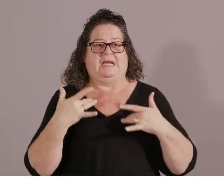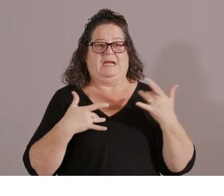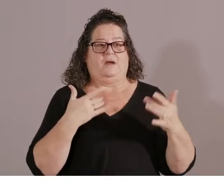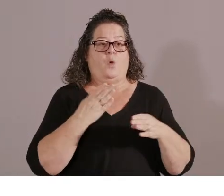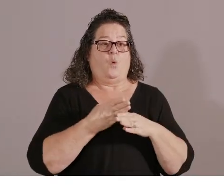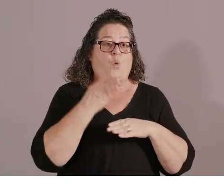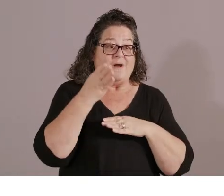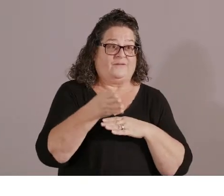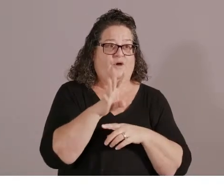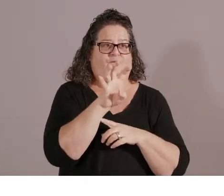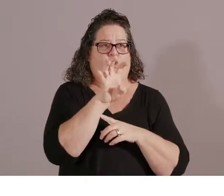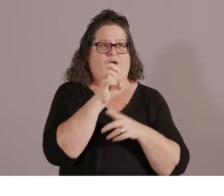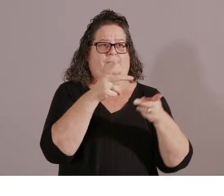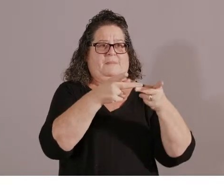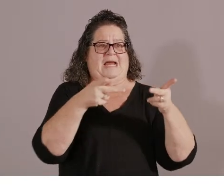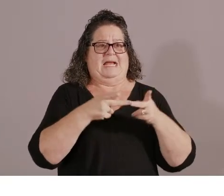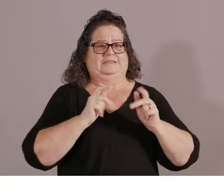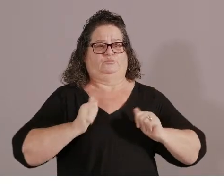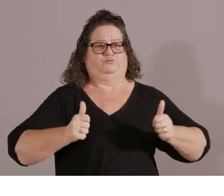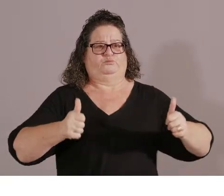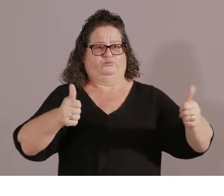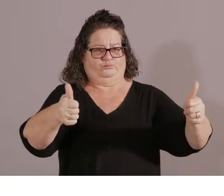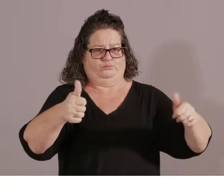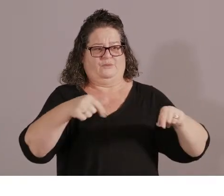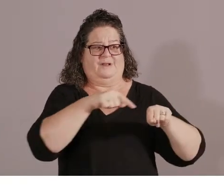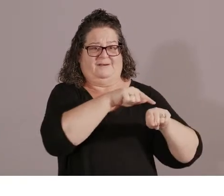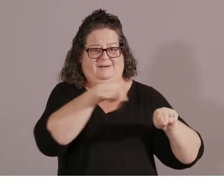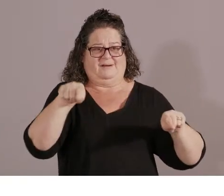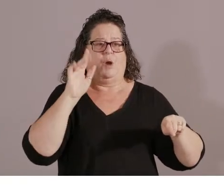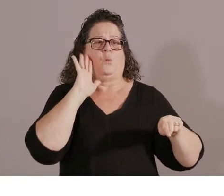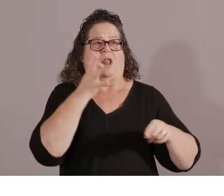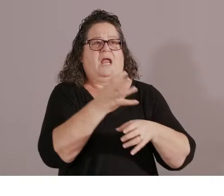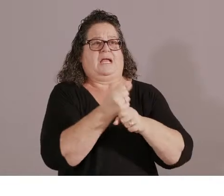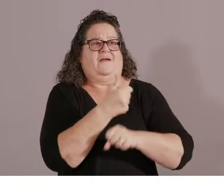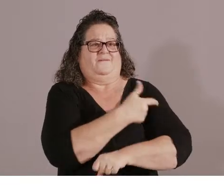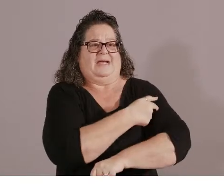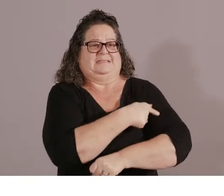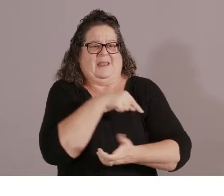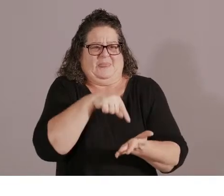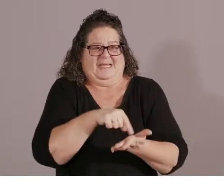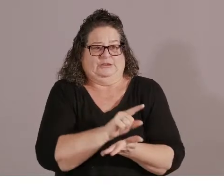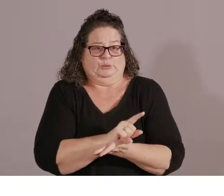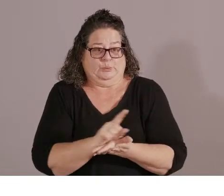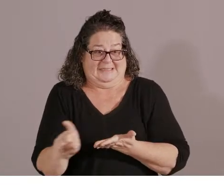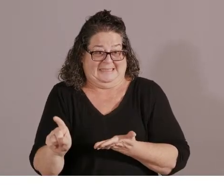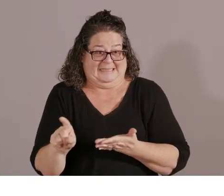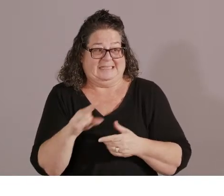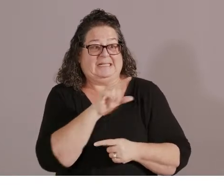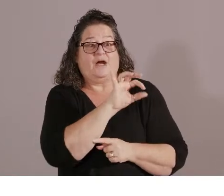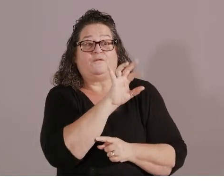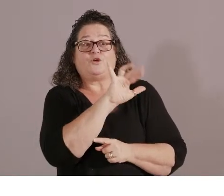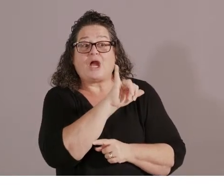sites that will receive vaccine this week. That includes Fry's, Safeway, and Albertsons